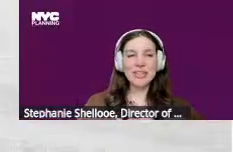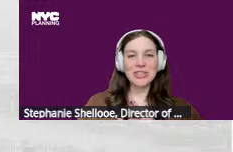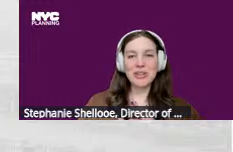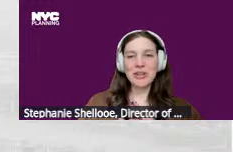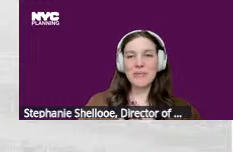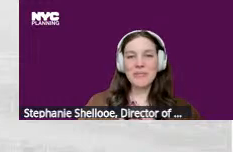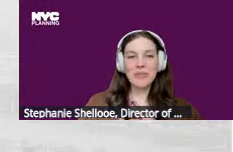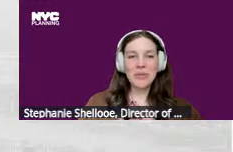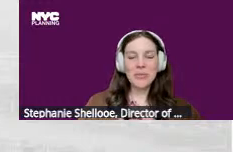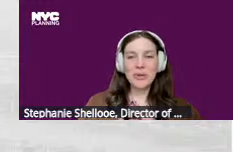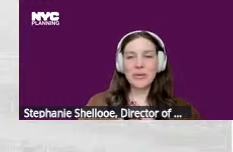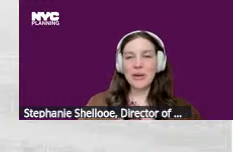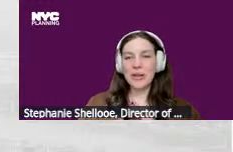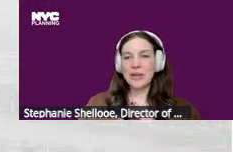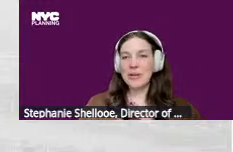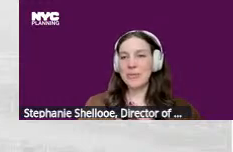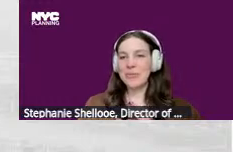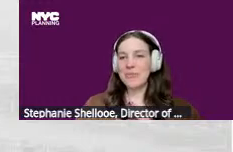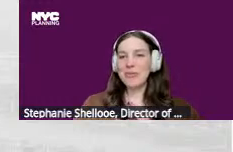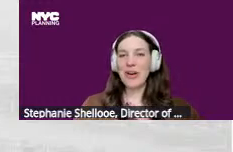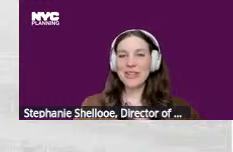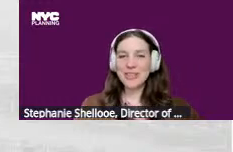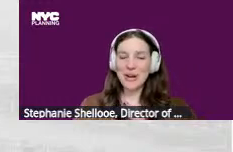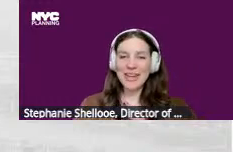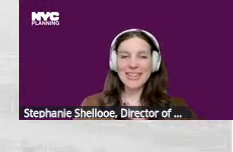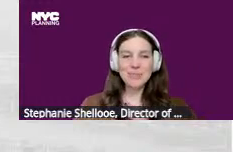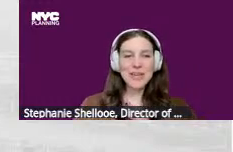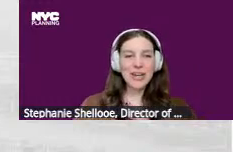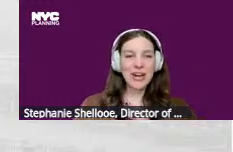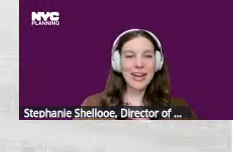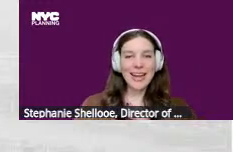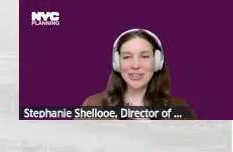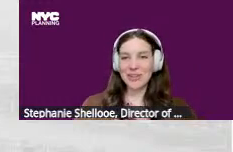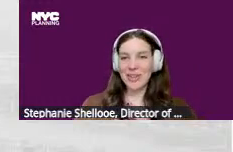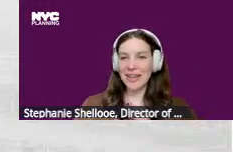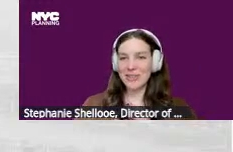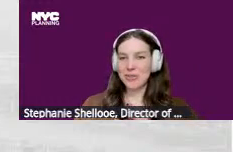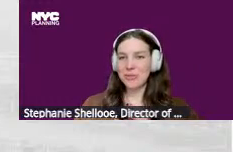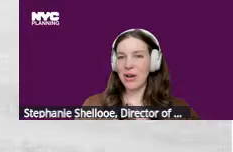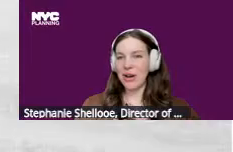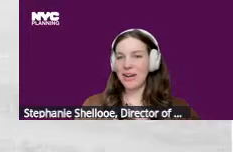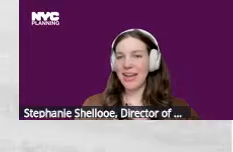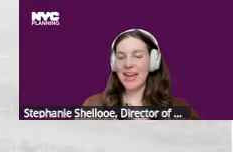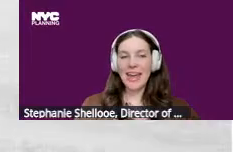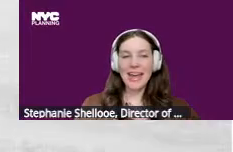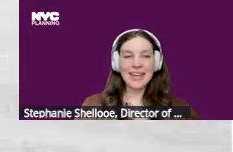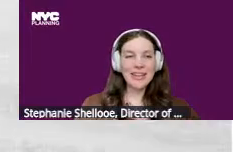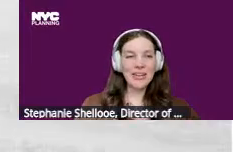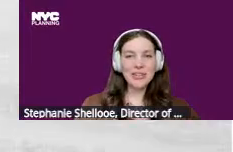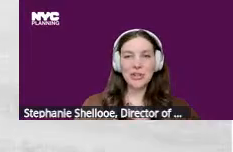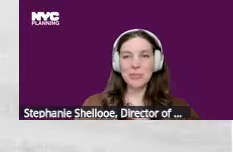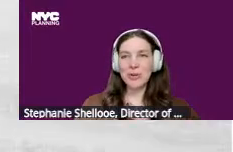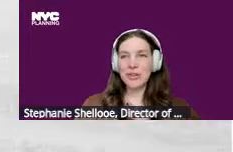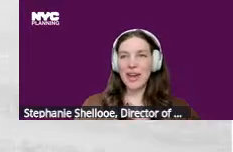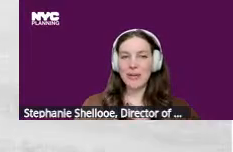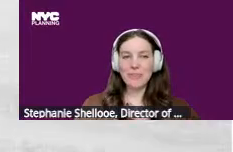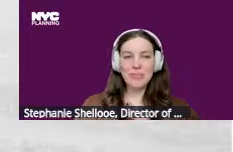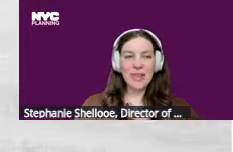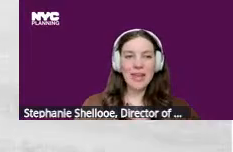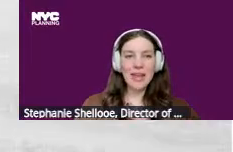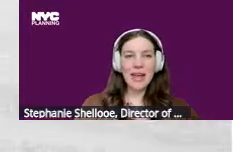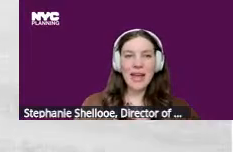very much. We will move on to our next speaker, and extra thanks to our ASL interpreter